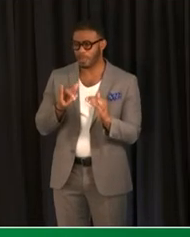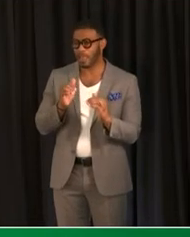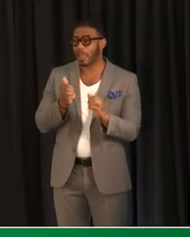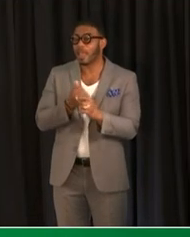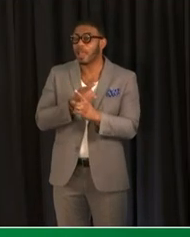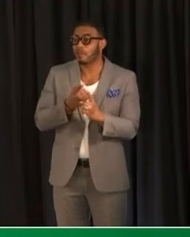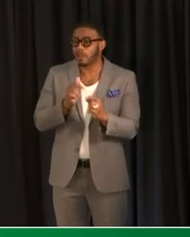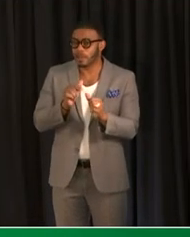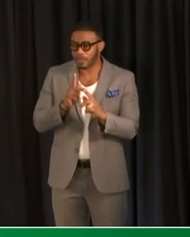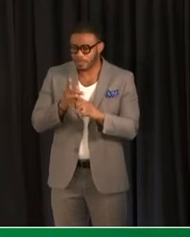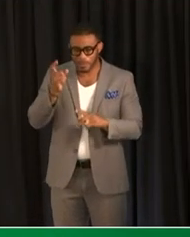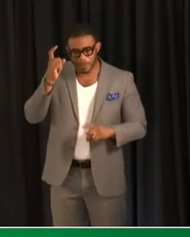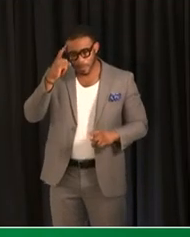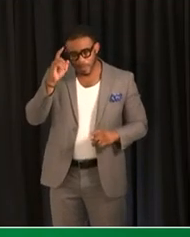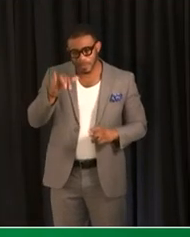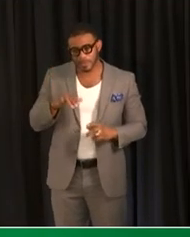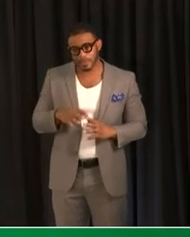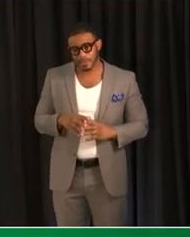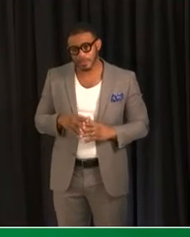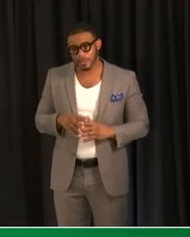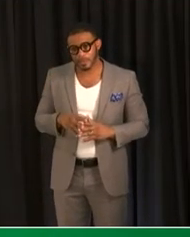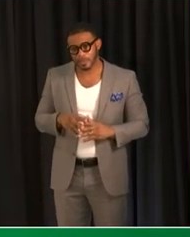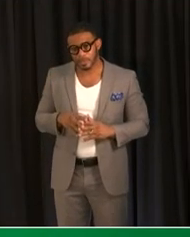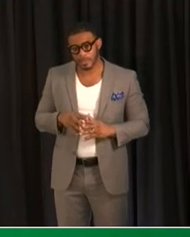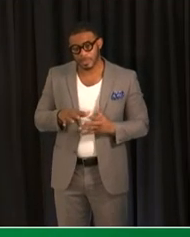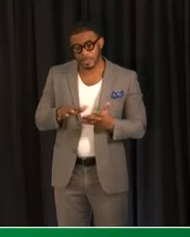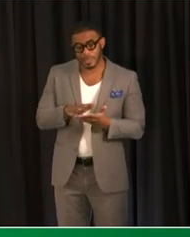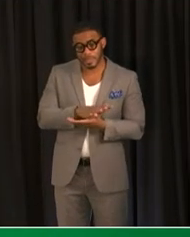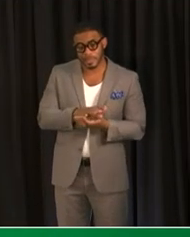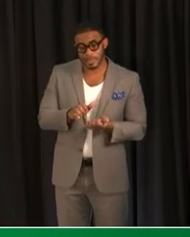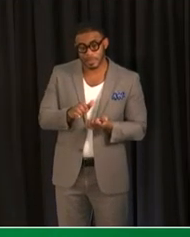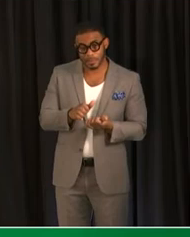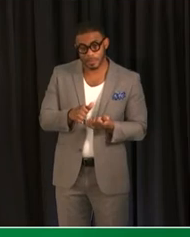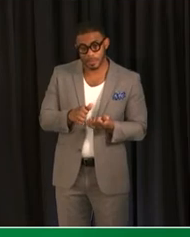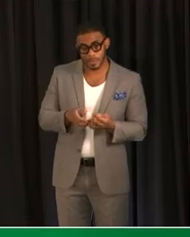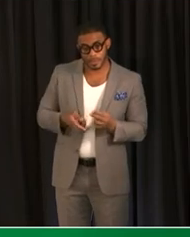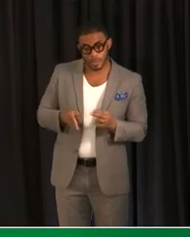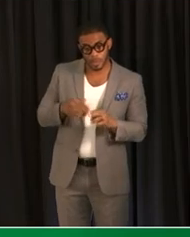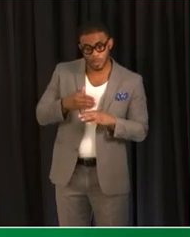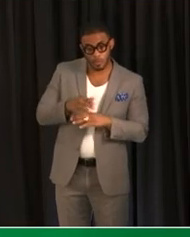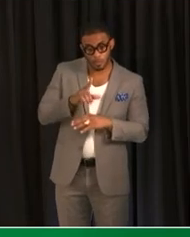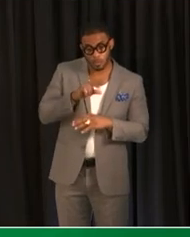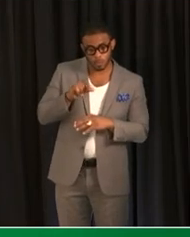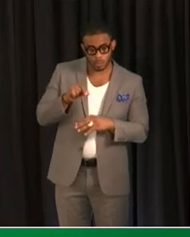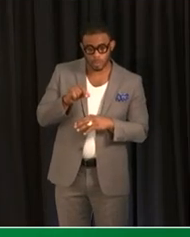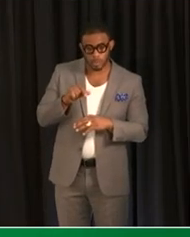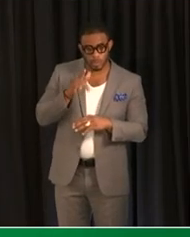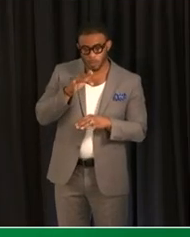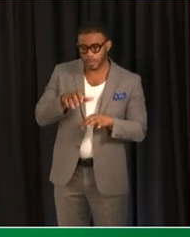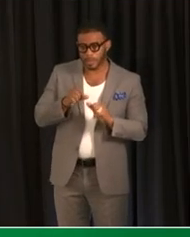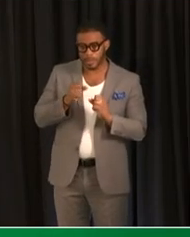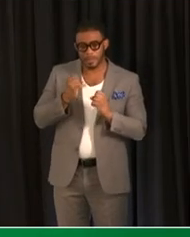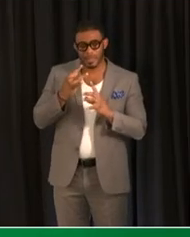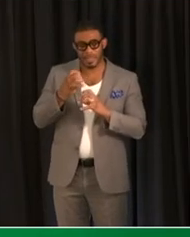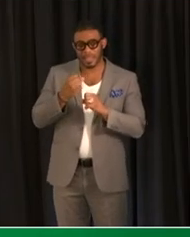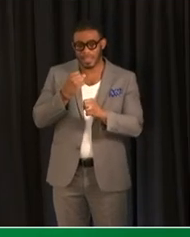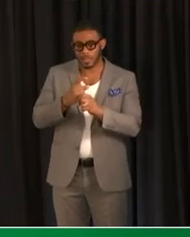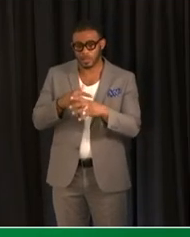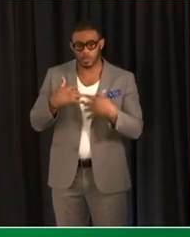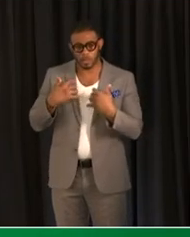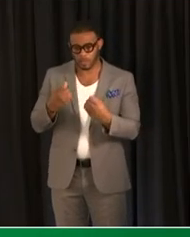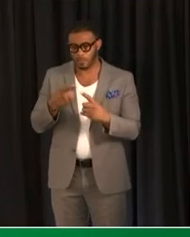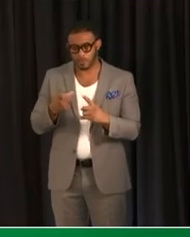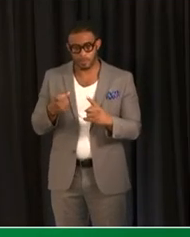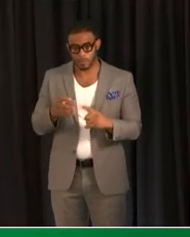hoping that everyone can keep in mind that, you know, the damage incurred over 2020 is going to take years